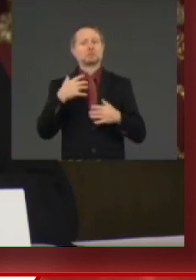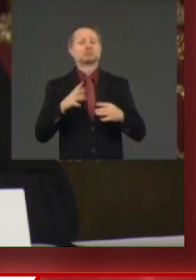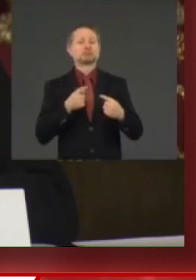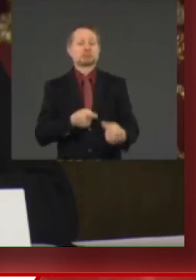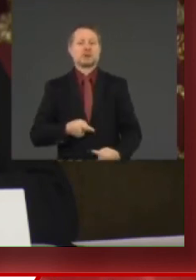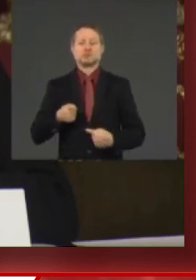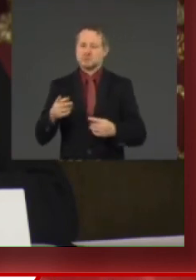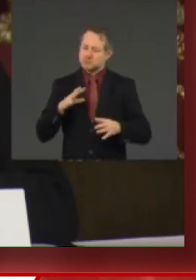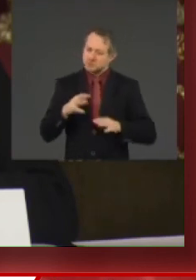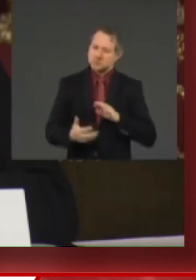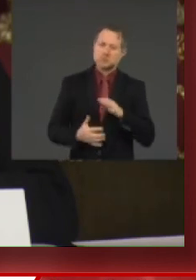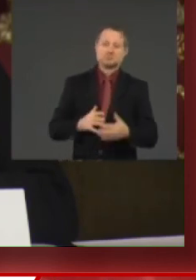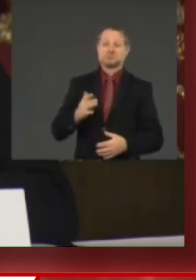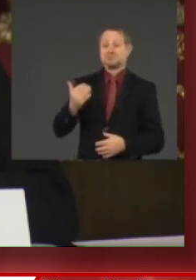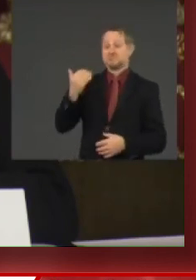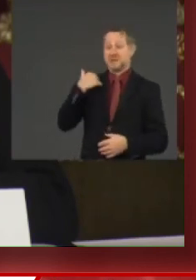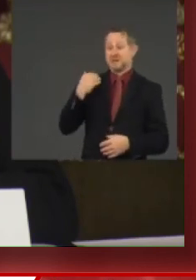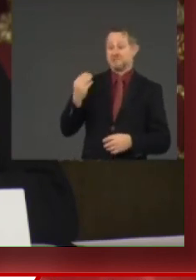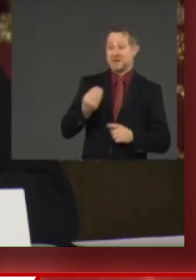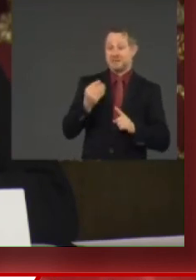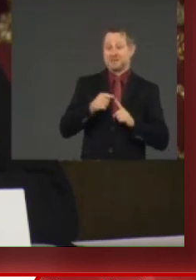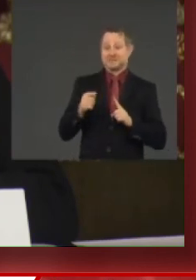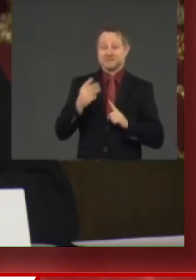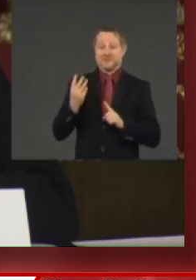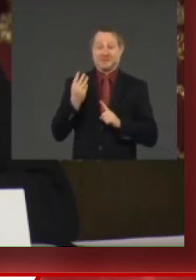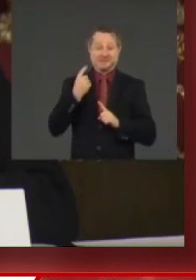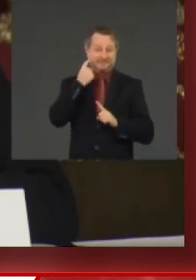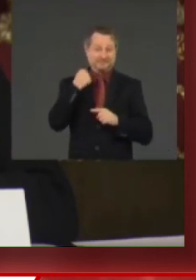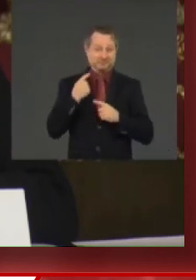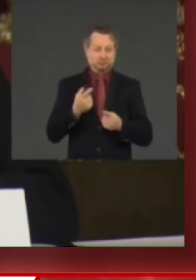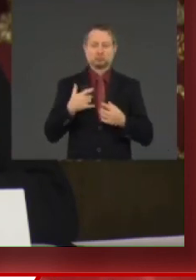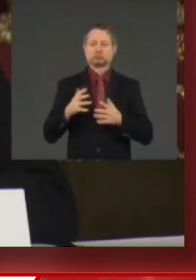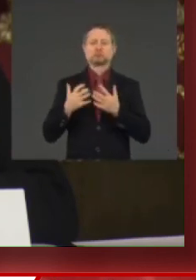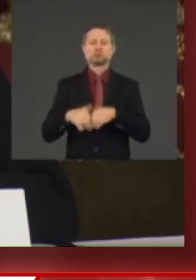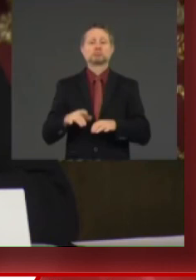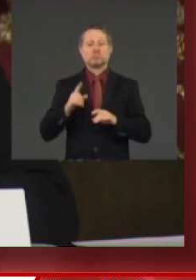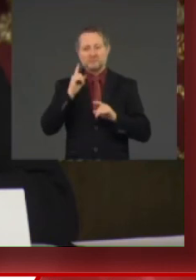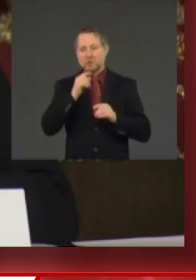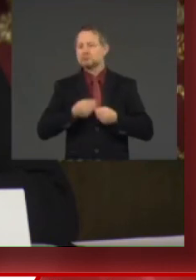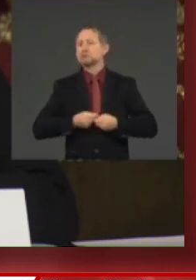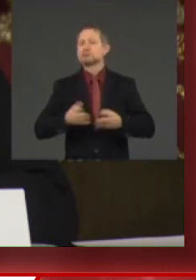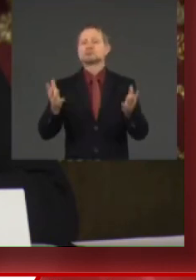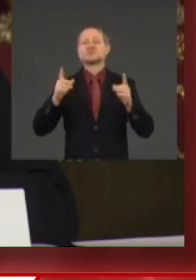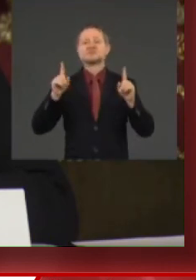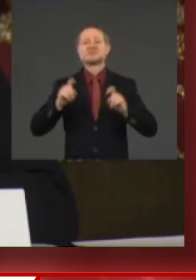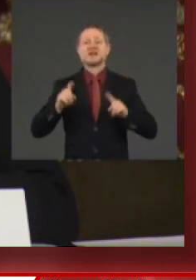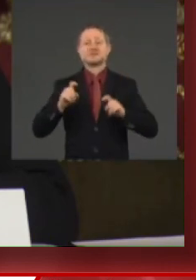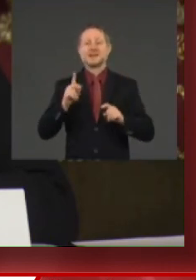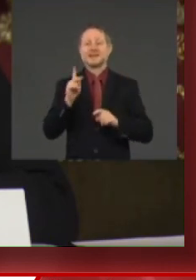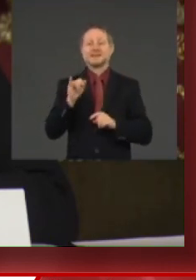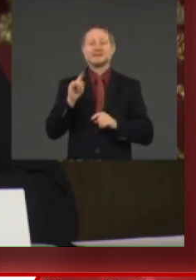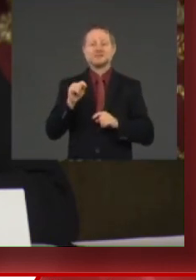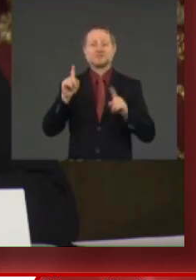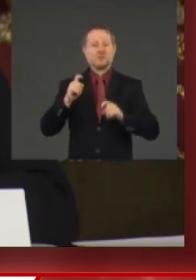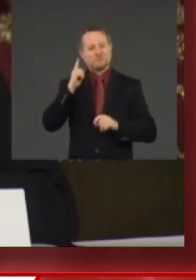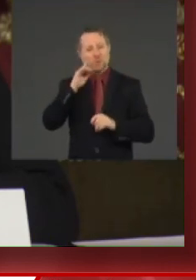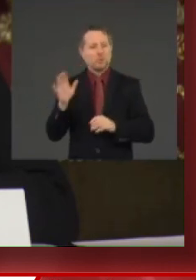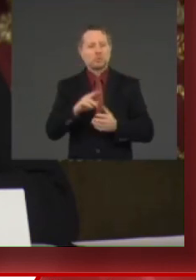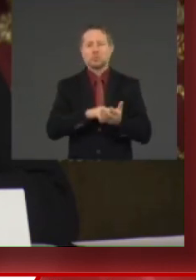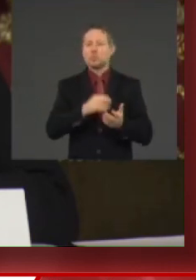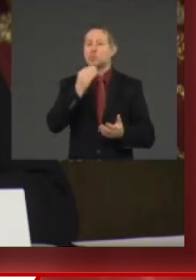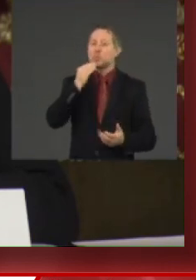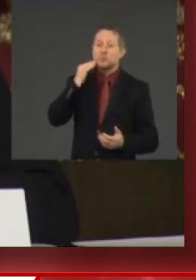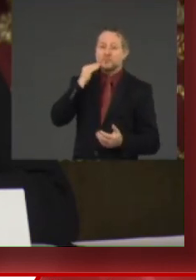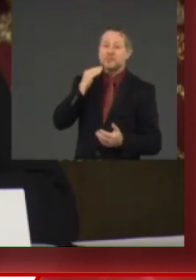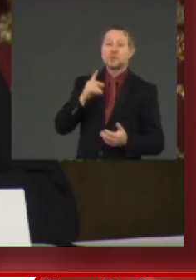couple of minutes, WNY News Now's noon broadcast, tipping off right at noon. We hope to see you here on Facebook Live as we talk to Senator